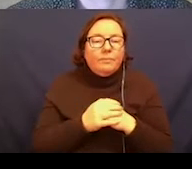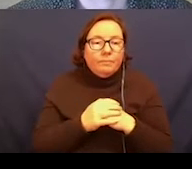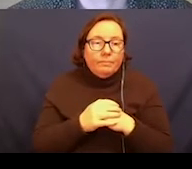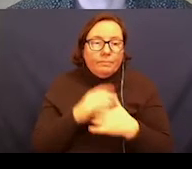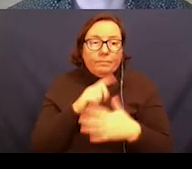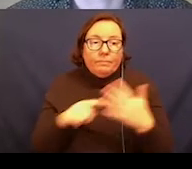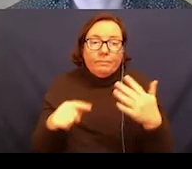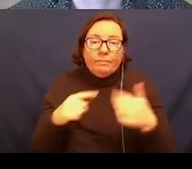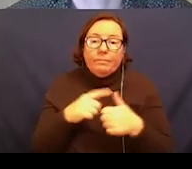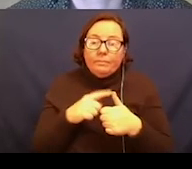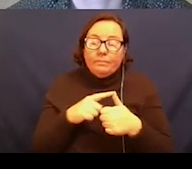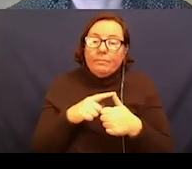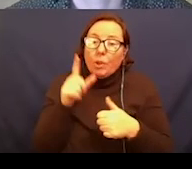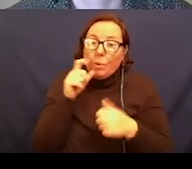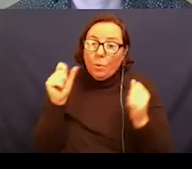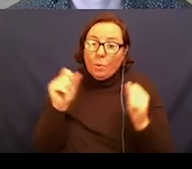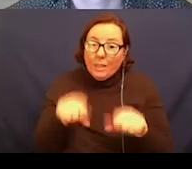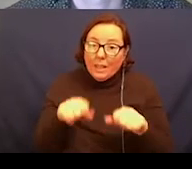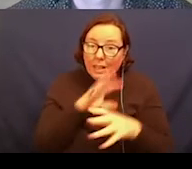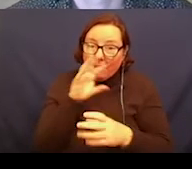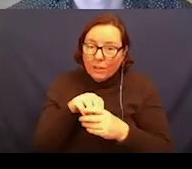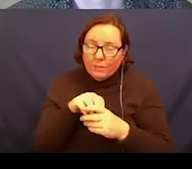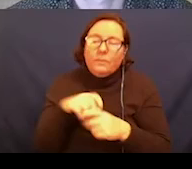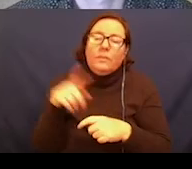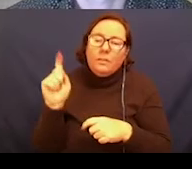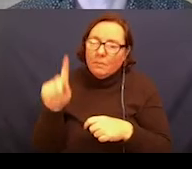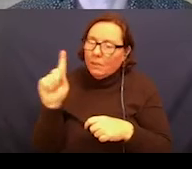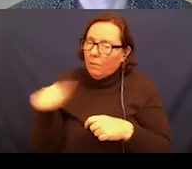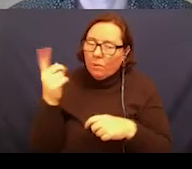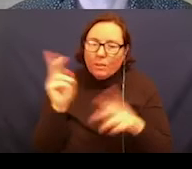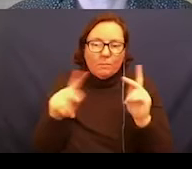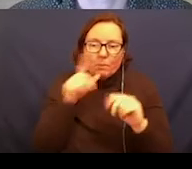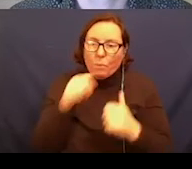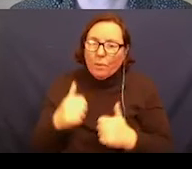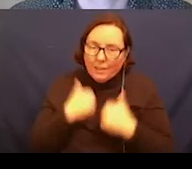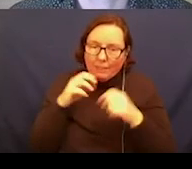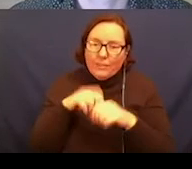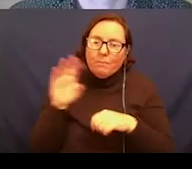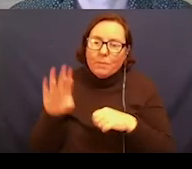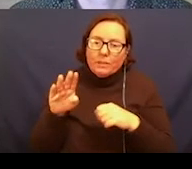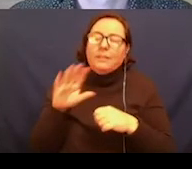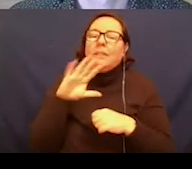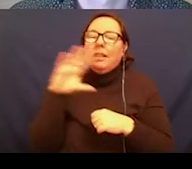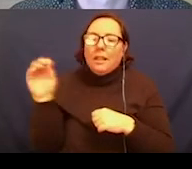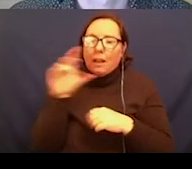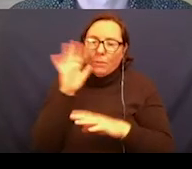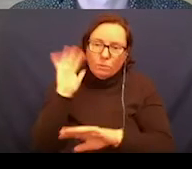First, you must be a resident of Boston or a business based in Boston